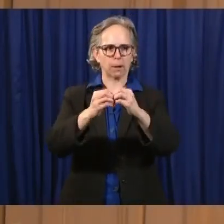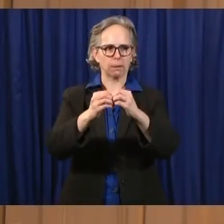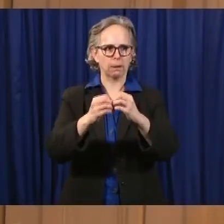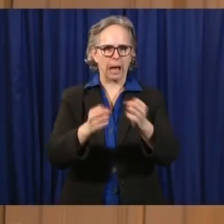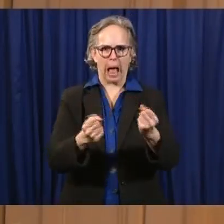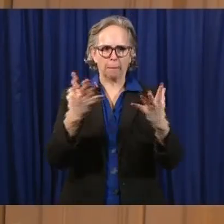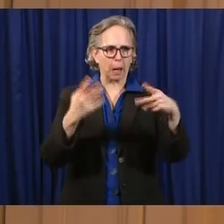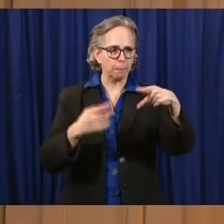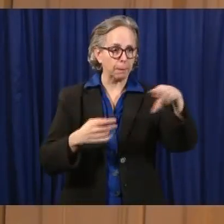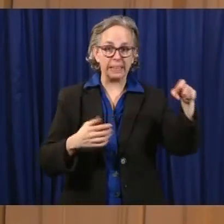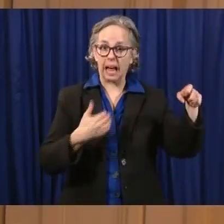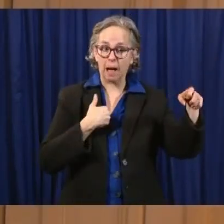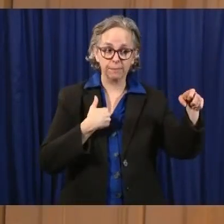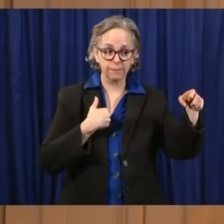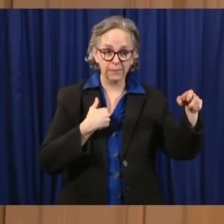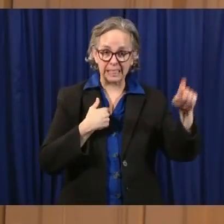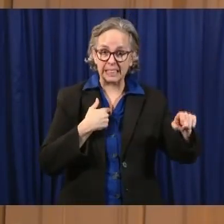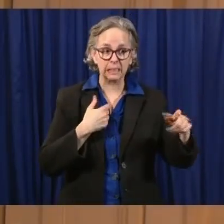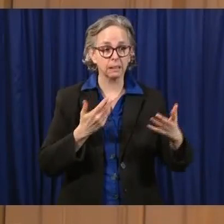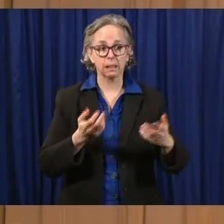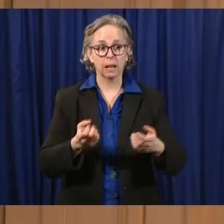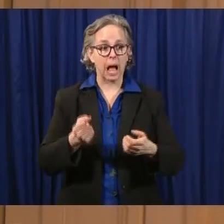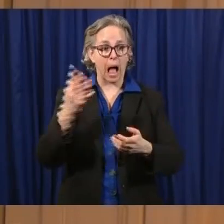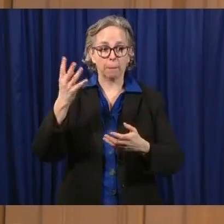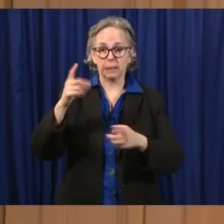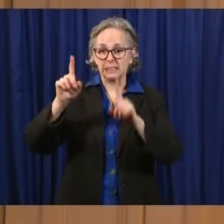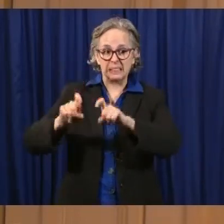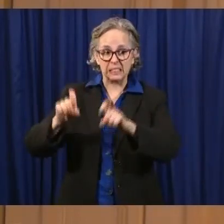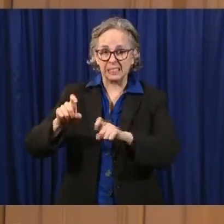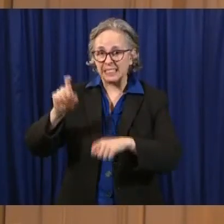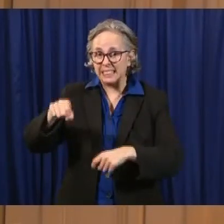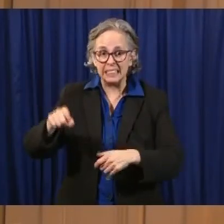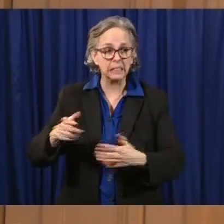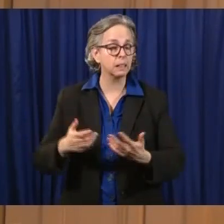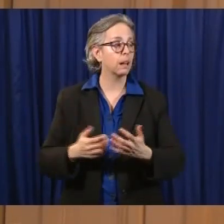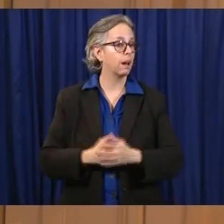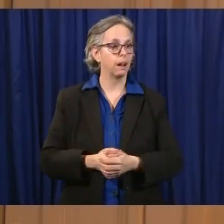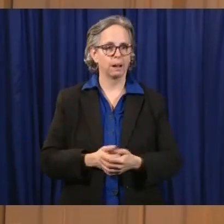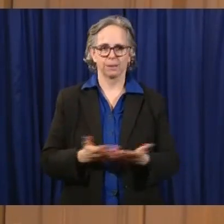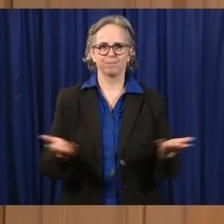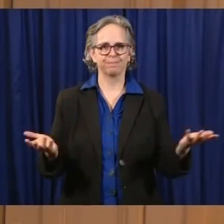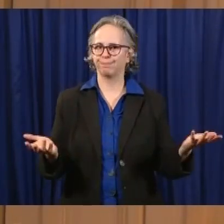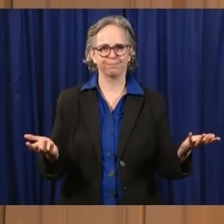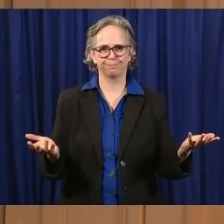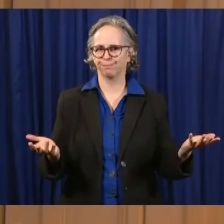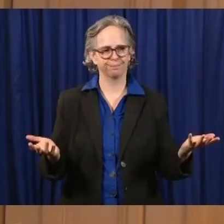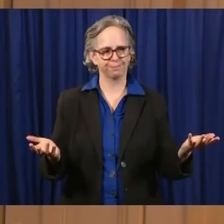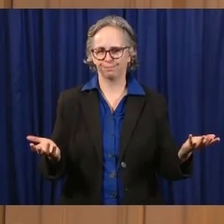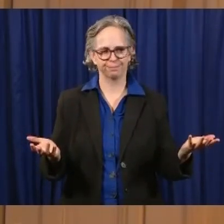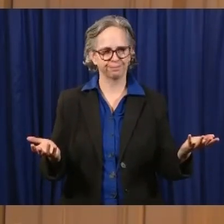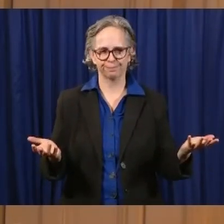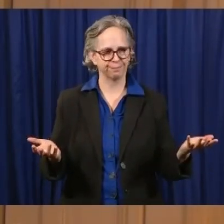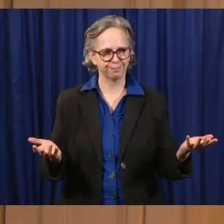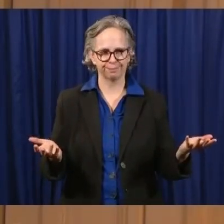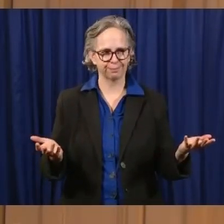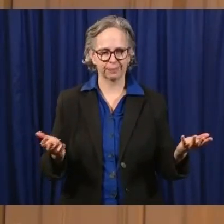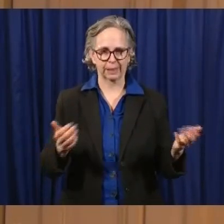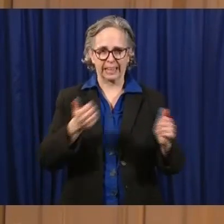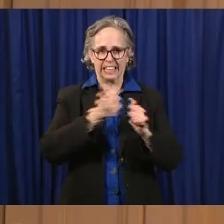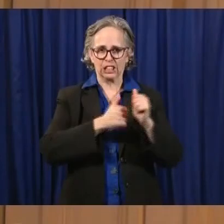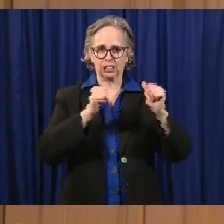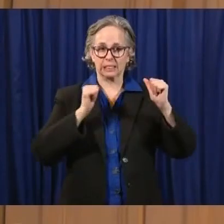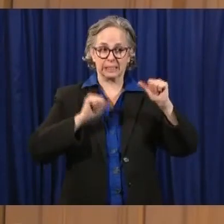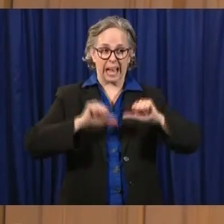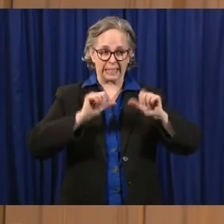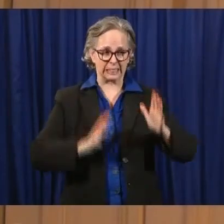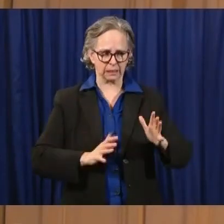numbers. What we know we need to see, what's agreed upon, each scientist says it a little differently, is that you really want to